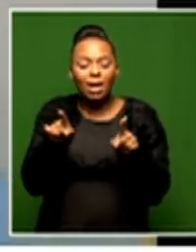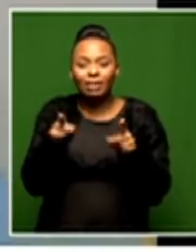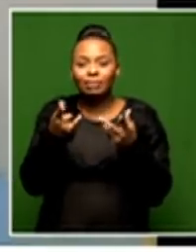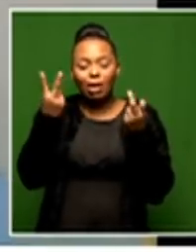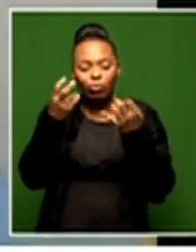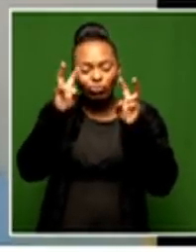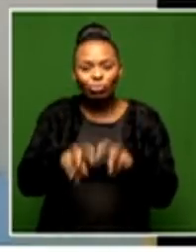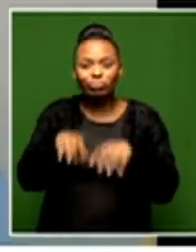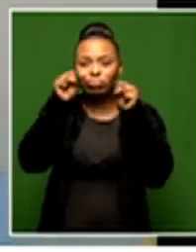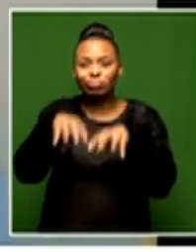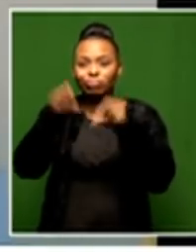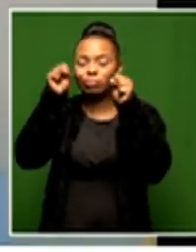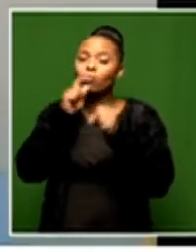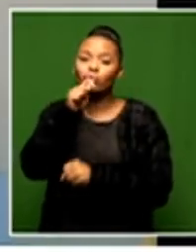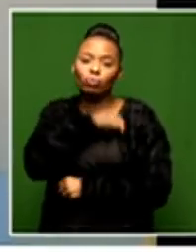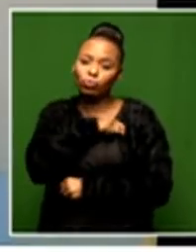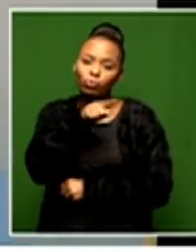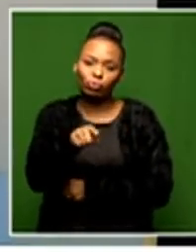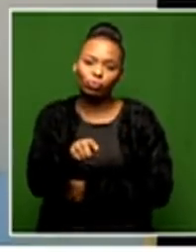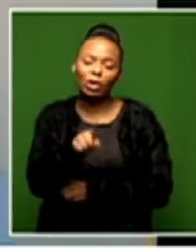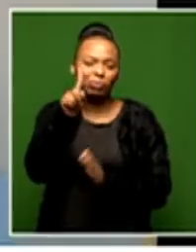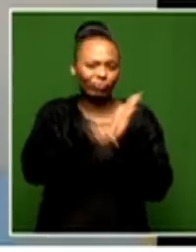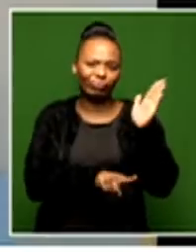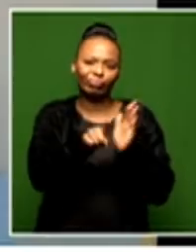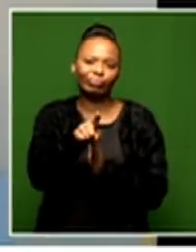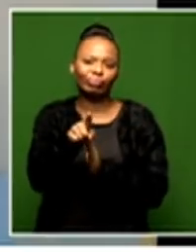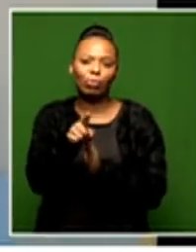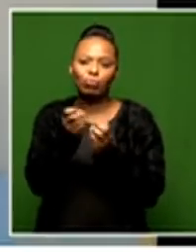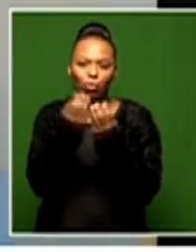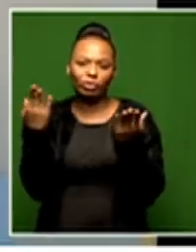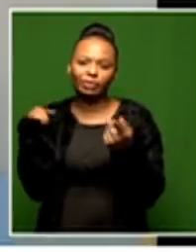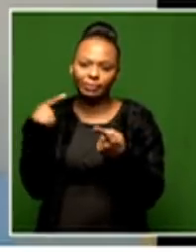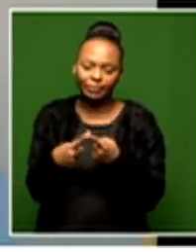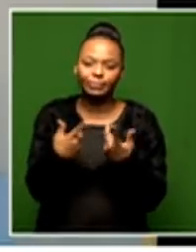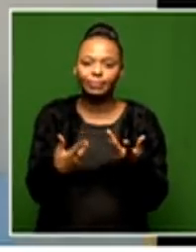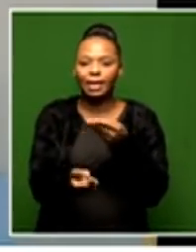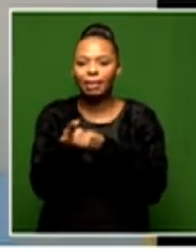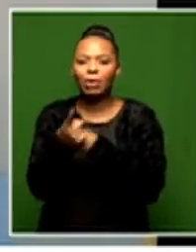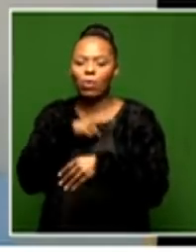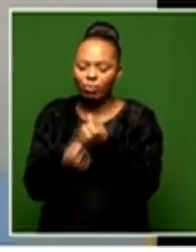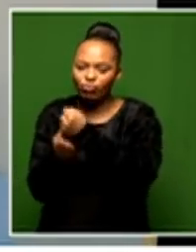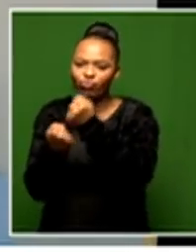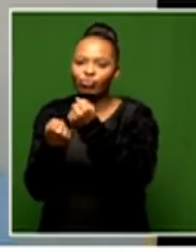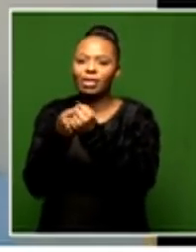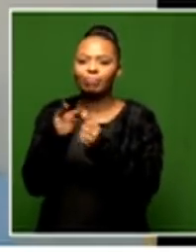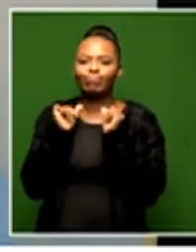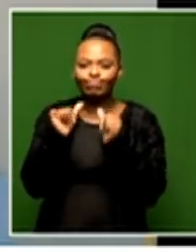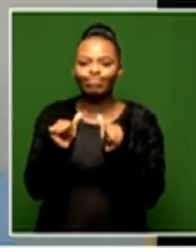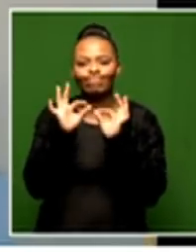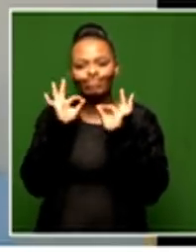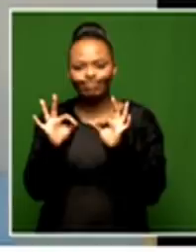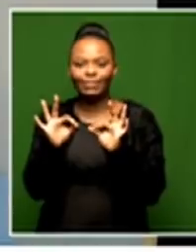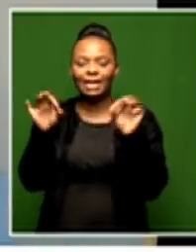going on, and that's true. There have been faults on Eskom's behalf in terms of maintaining that secure